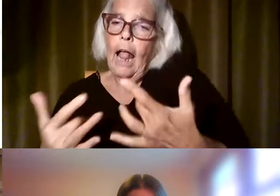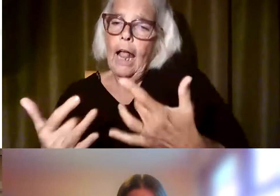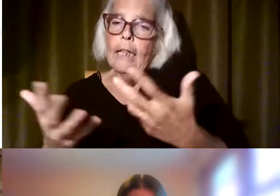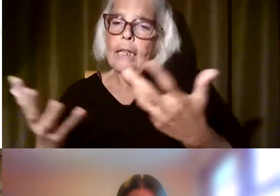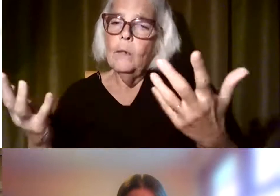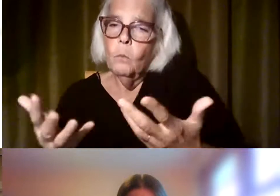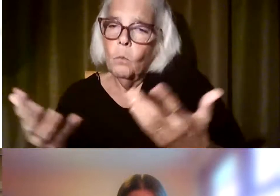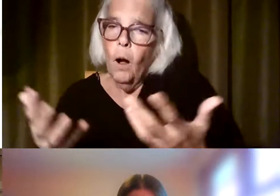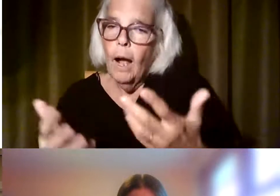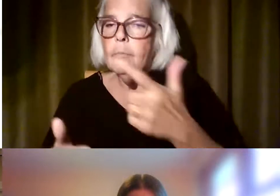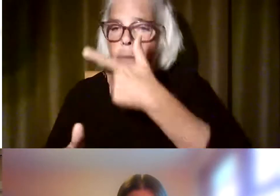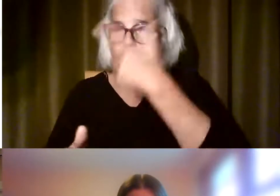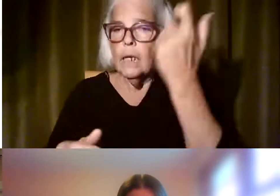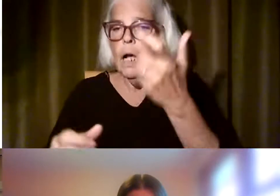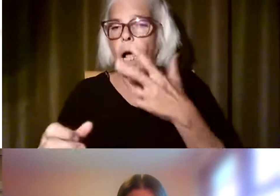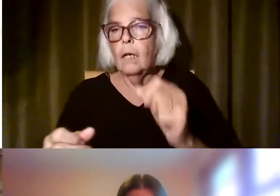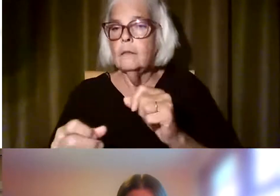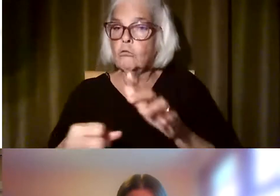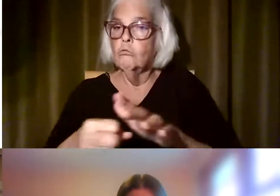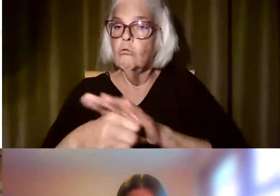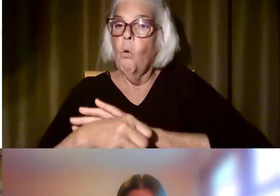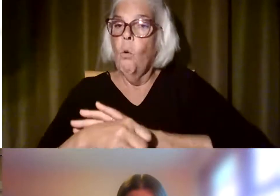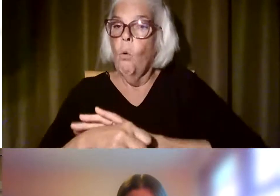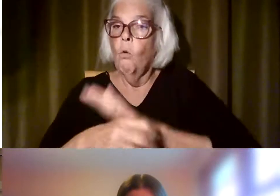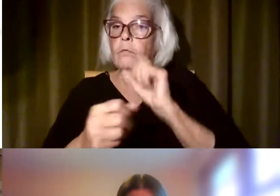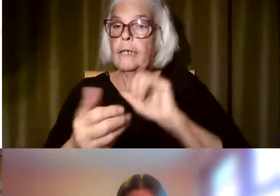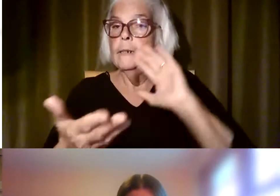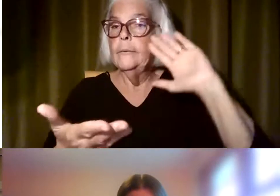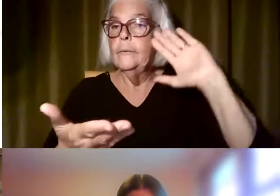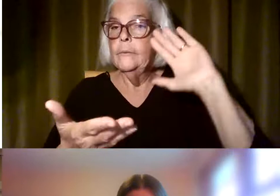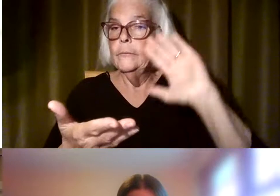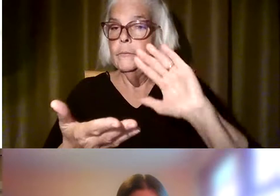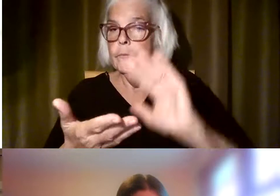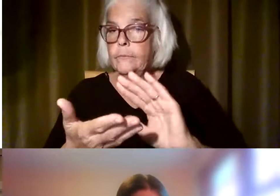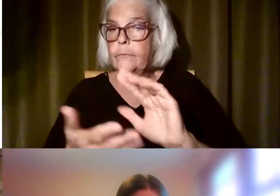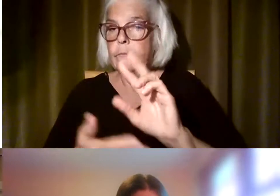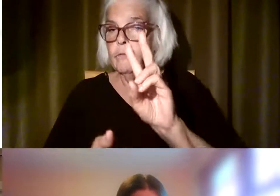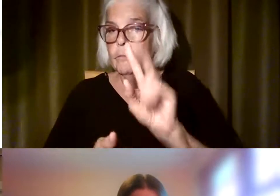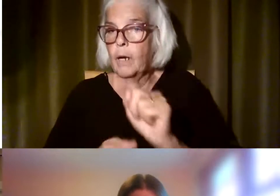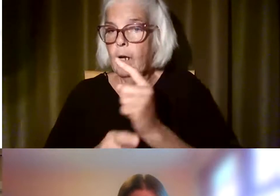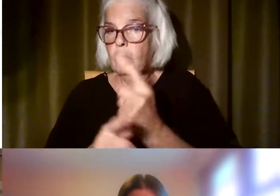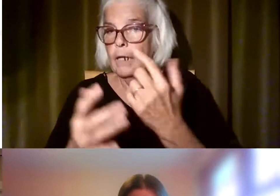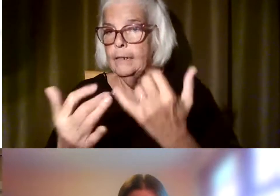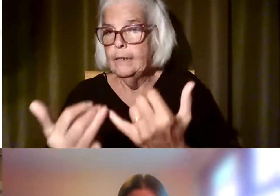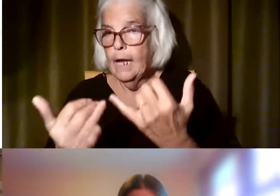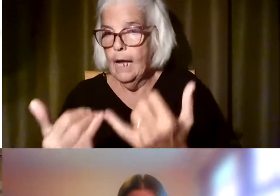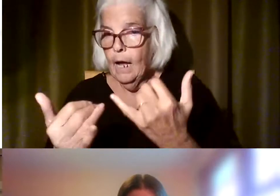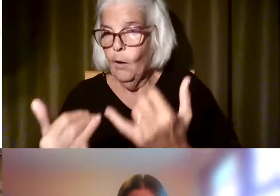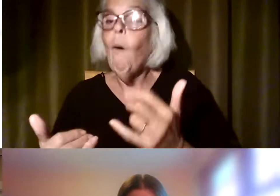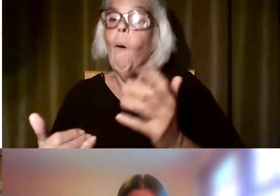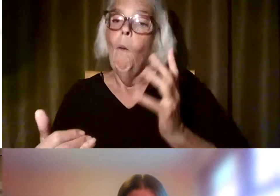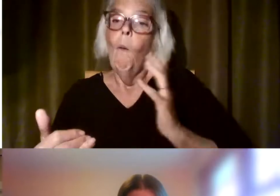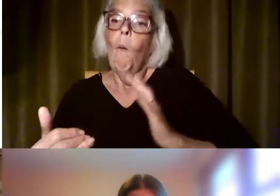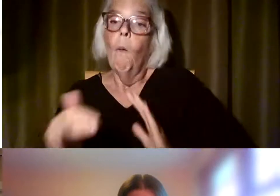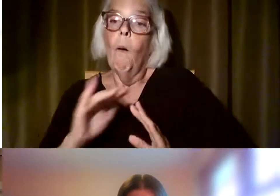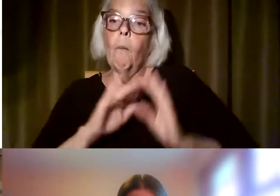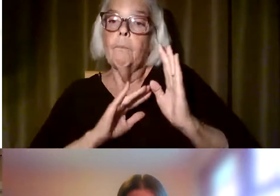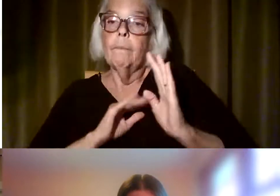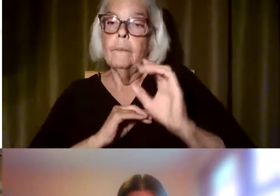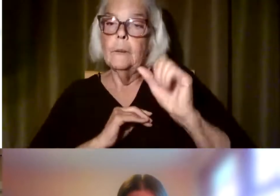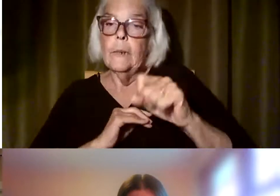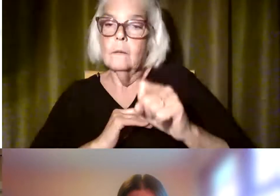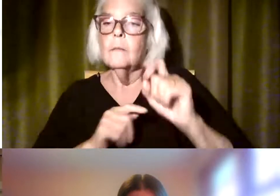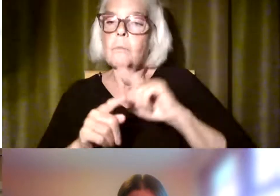cases, and now we're on the downward slope. So I think primarily for the next 3 months, we would encourage people who